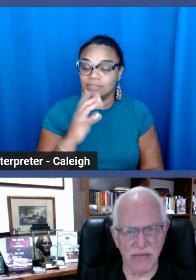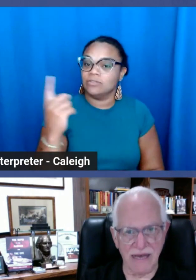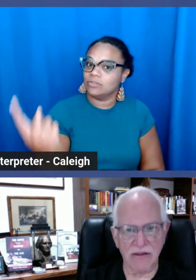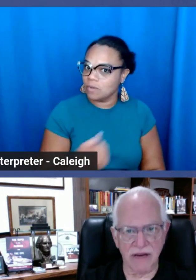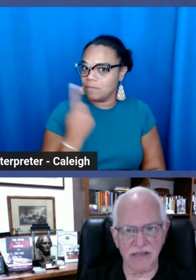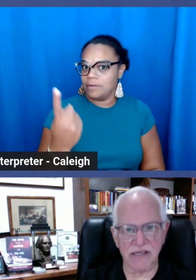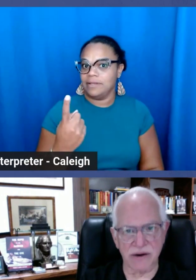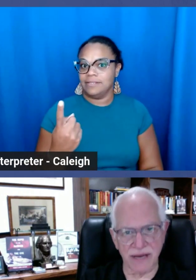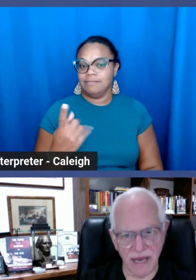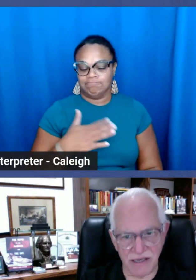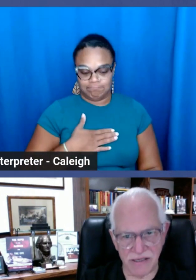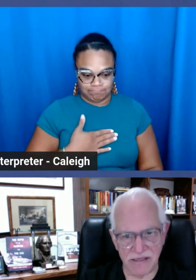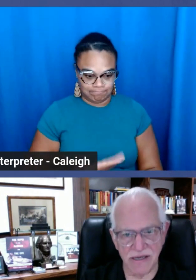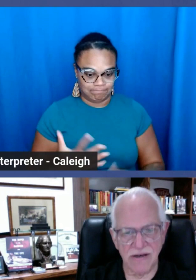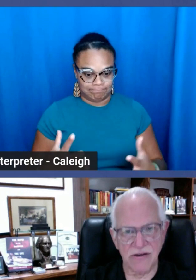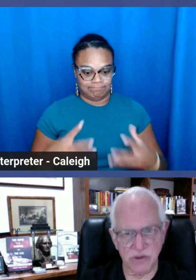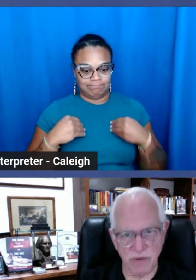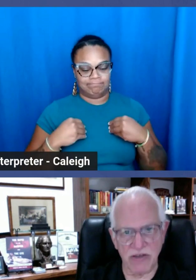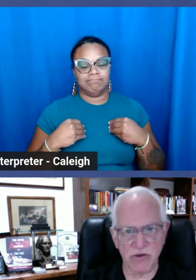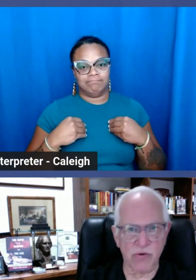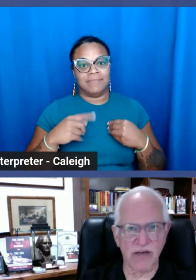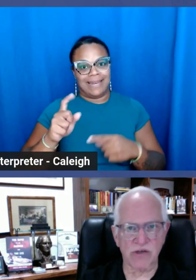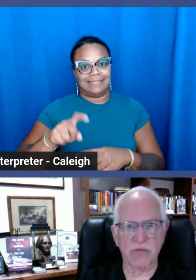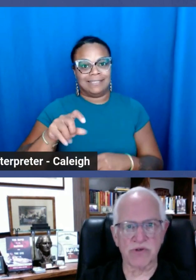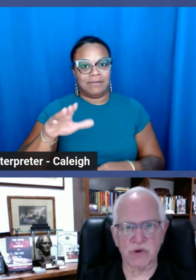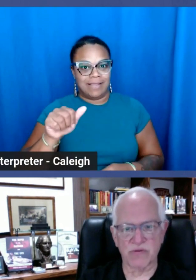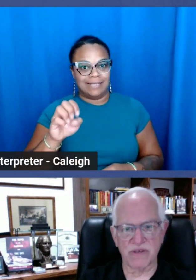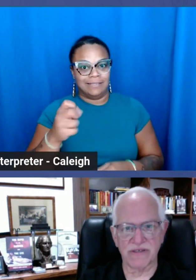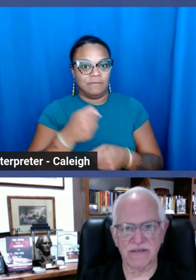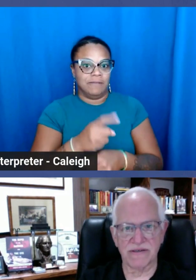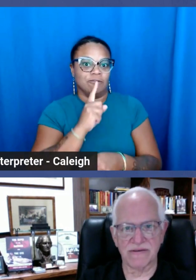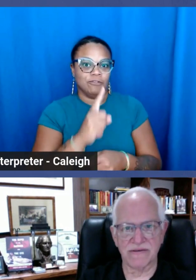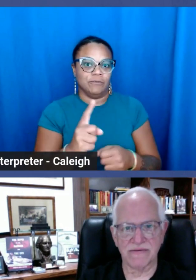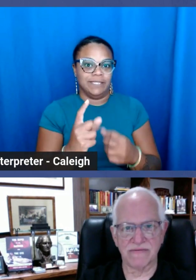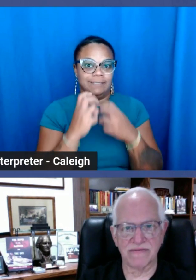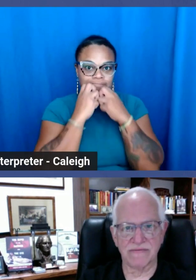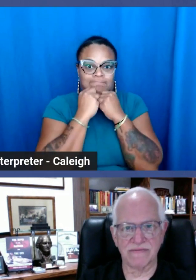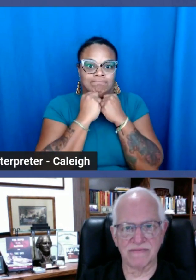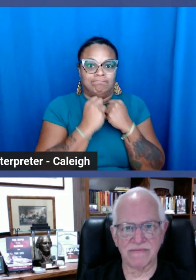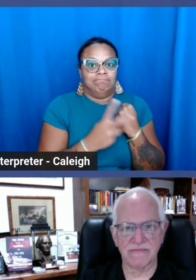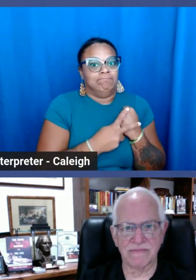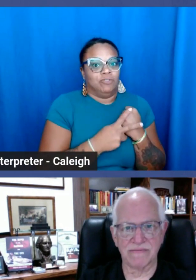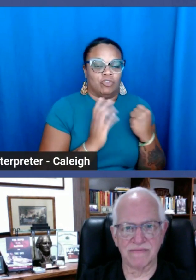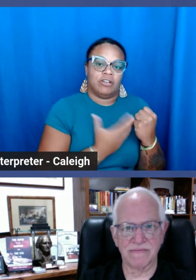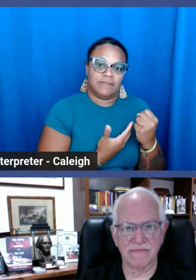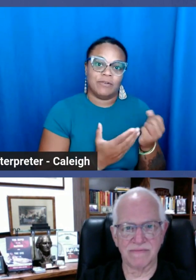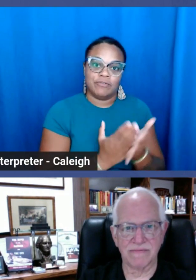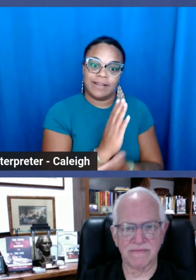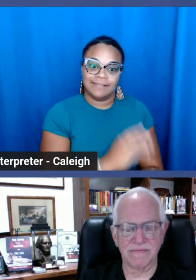to take the necessary cases to make sure rights are preserved.